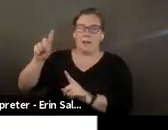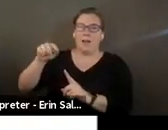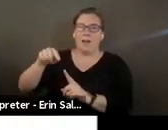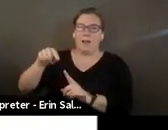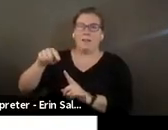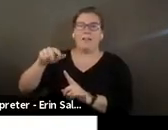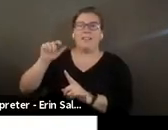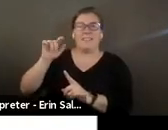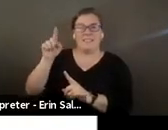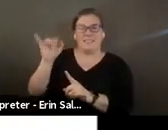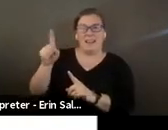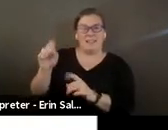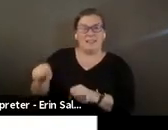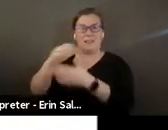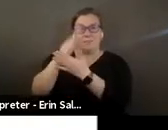the part that